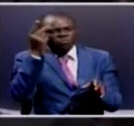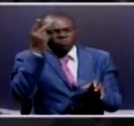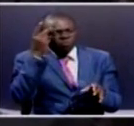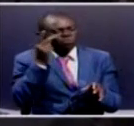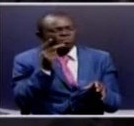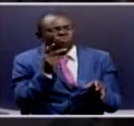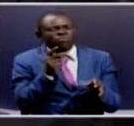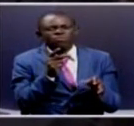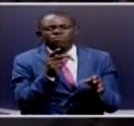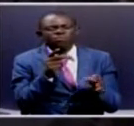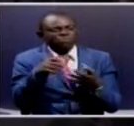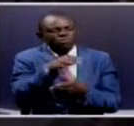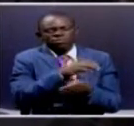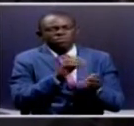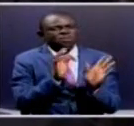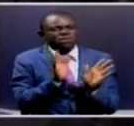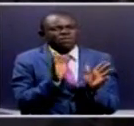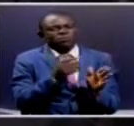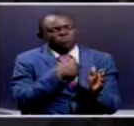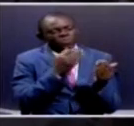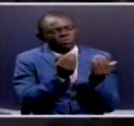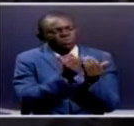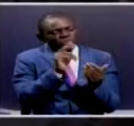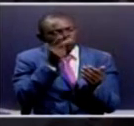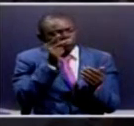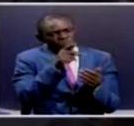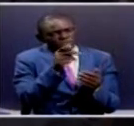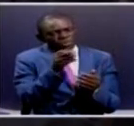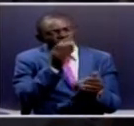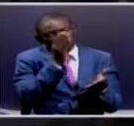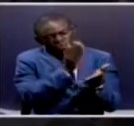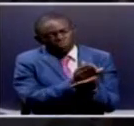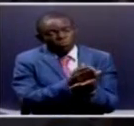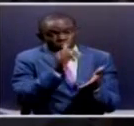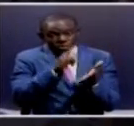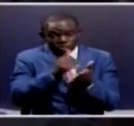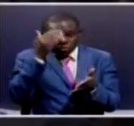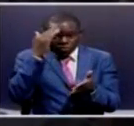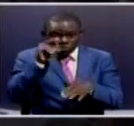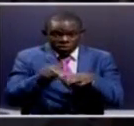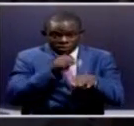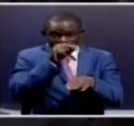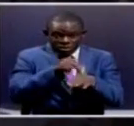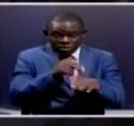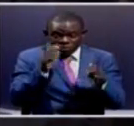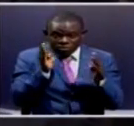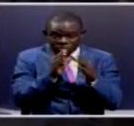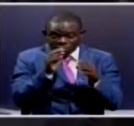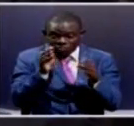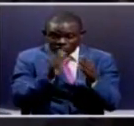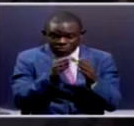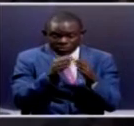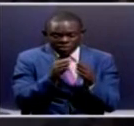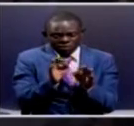why national dialogue is important. Because we all have to agree, as political players and other